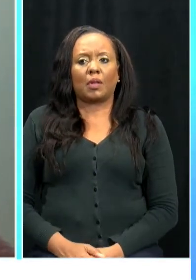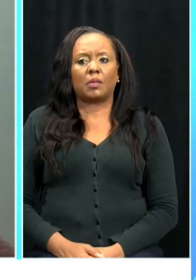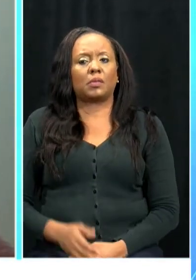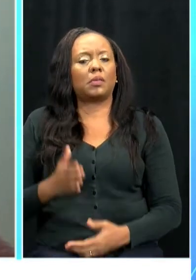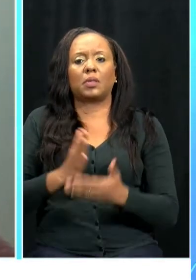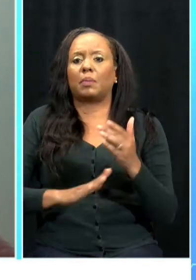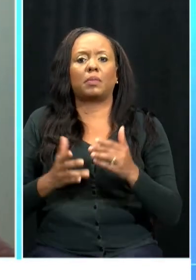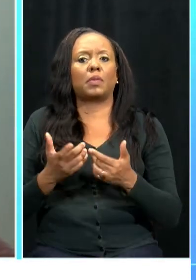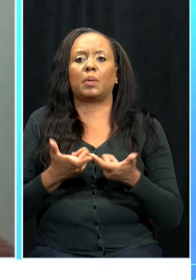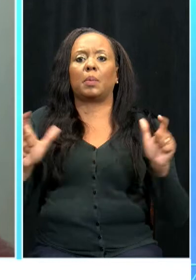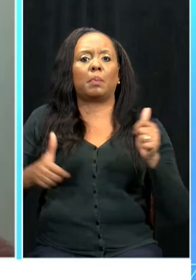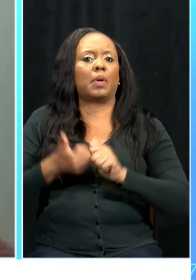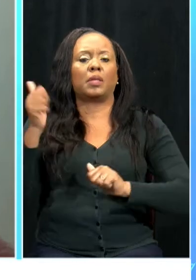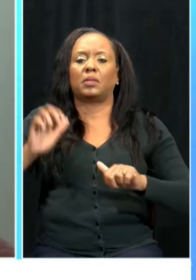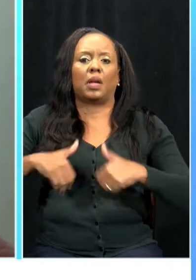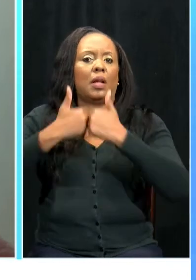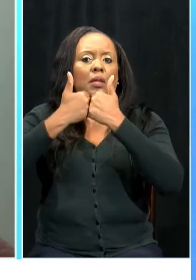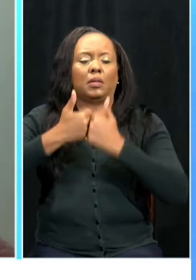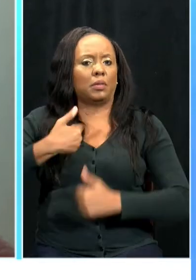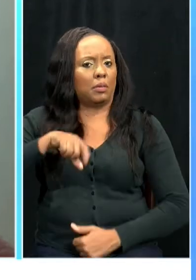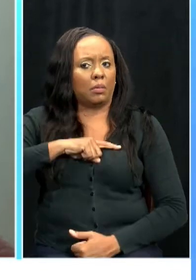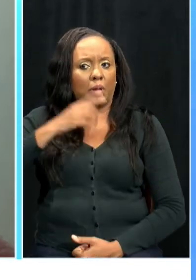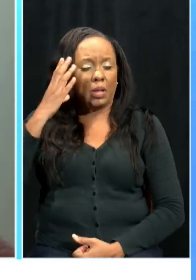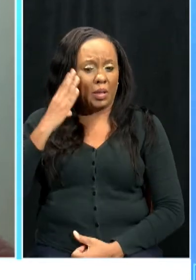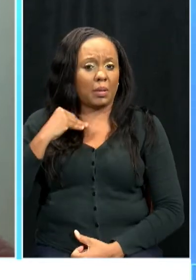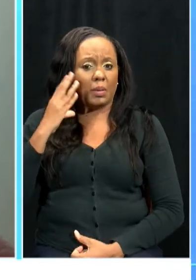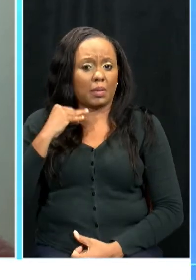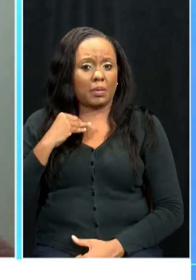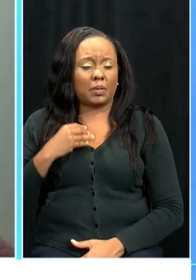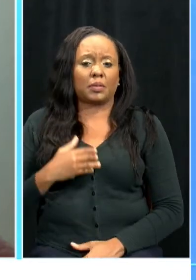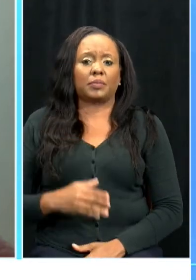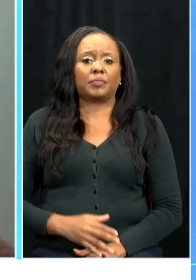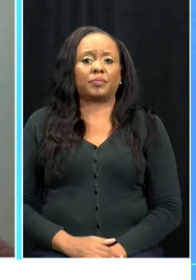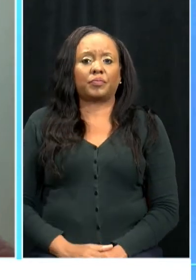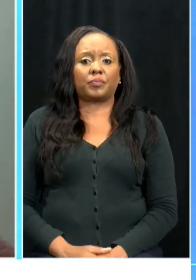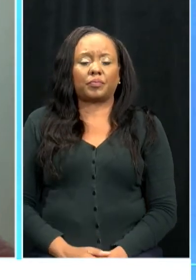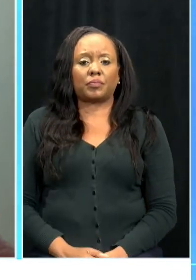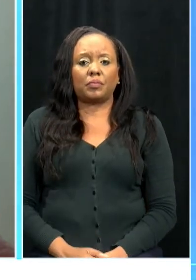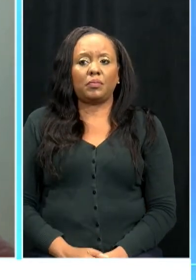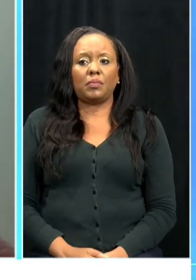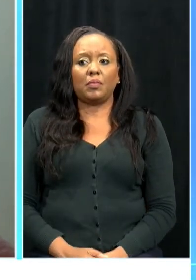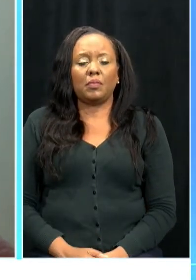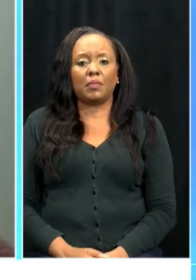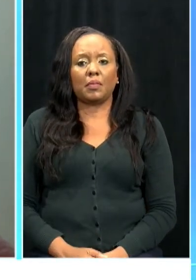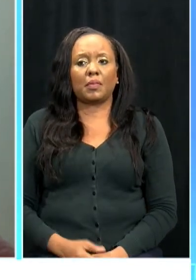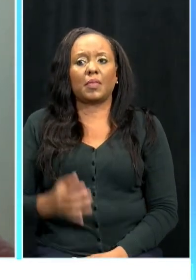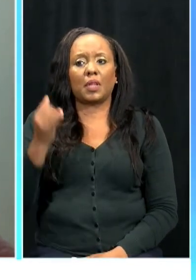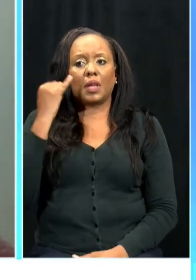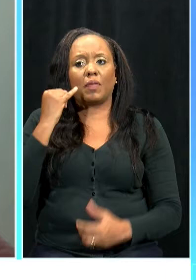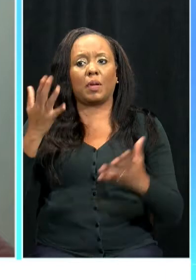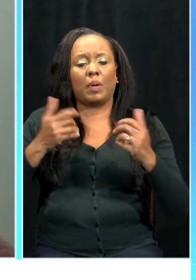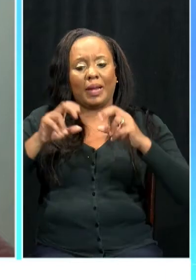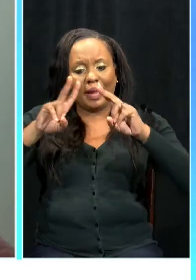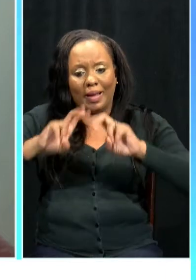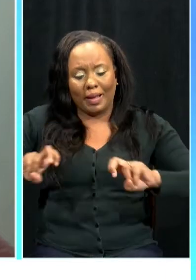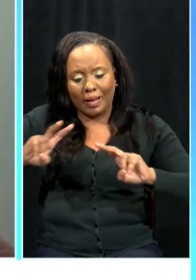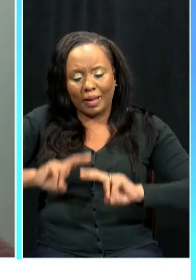Barbados has ever faced. And so I think that if we are really going to analyze this election